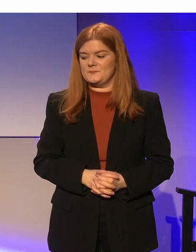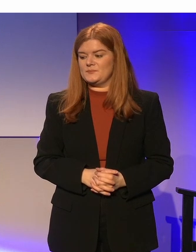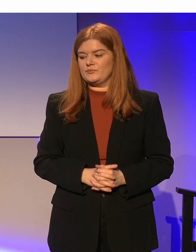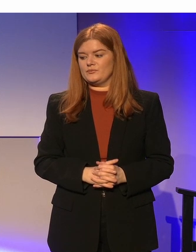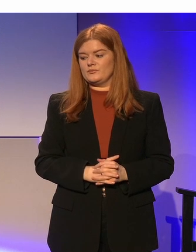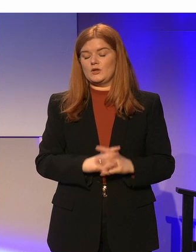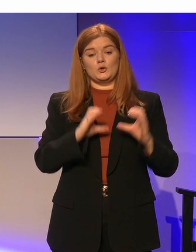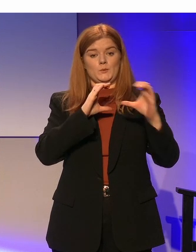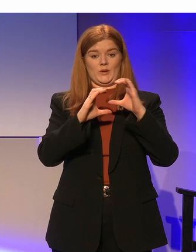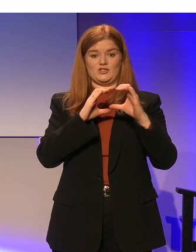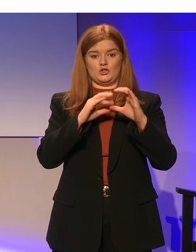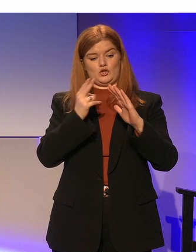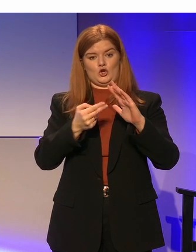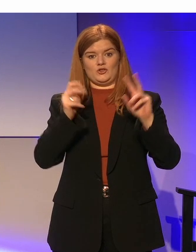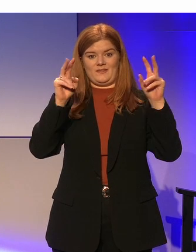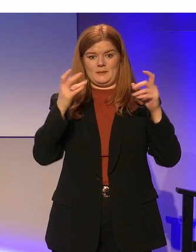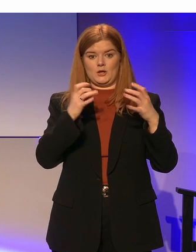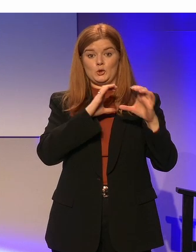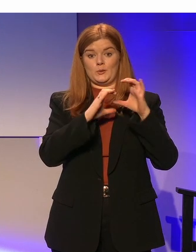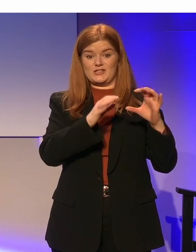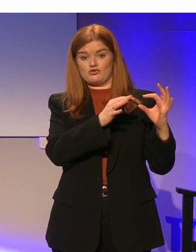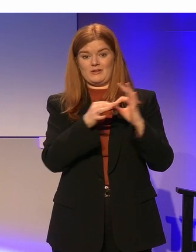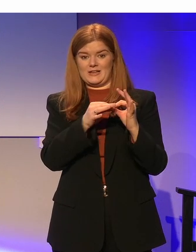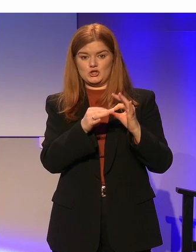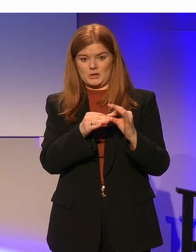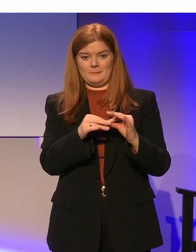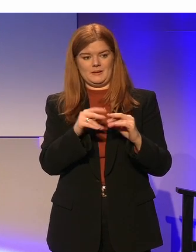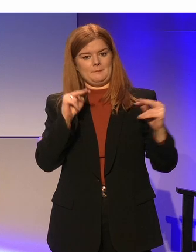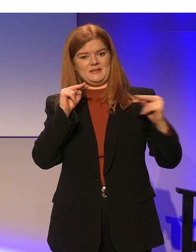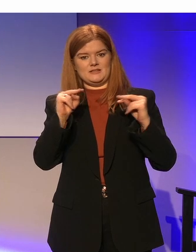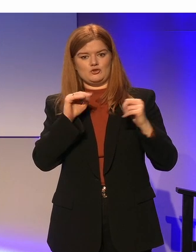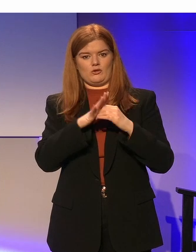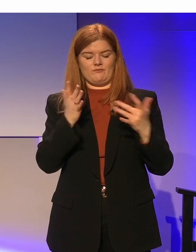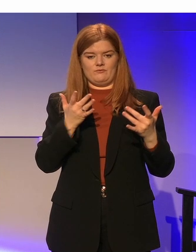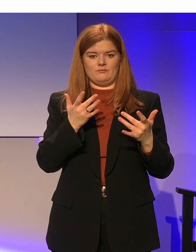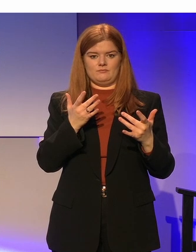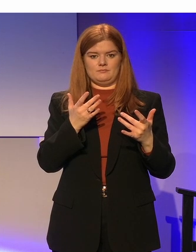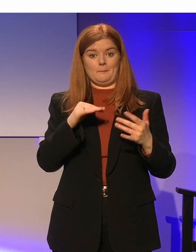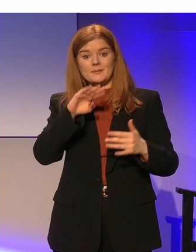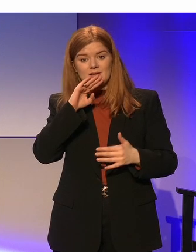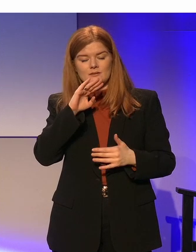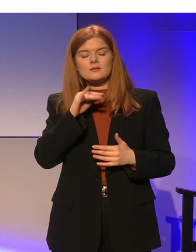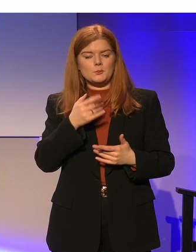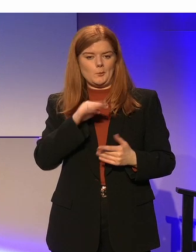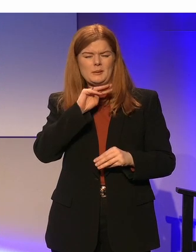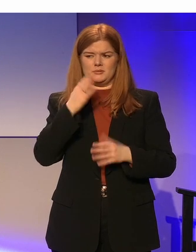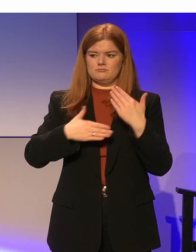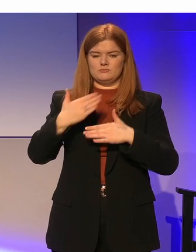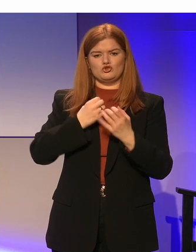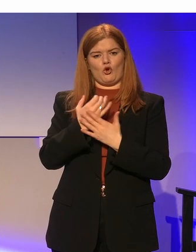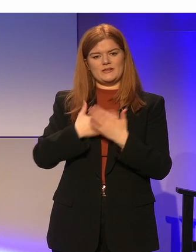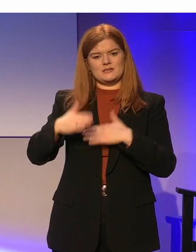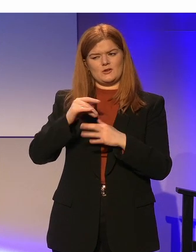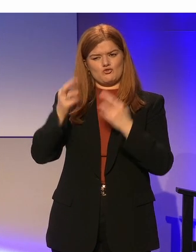Communication, under the theme Communication, Relationships as a Mediator of Sentiment, people were telling us stories